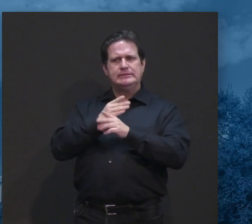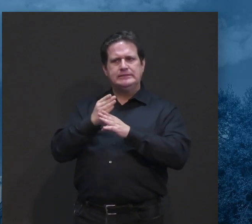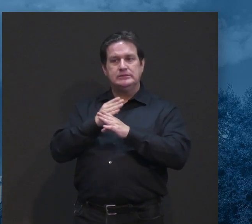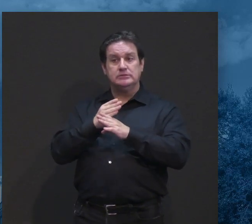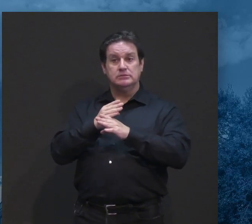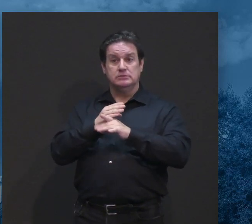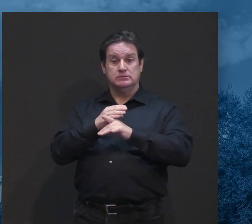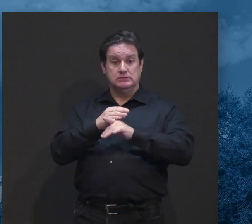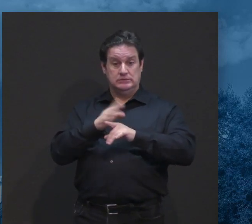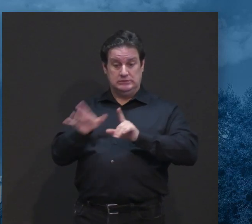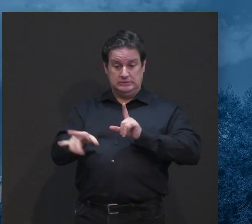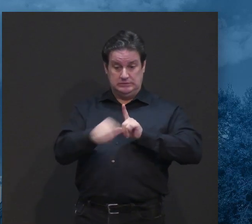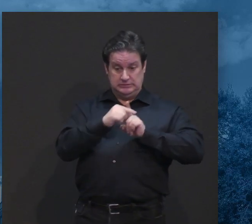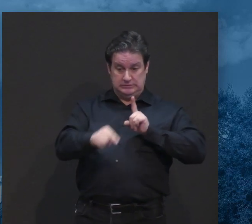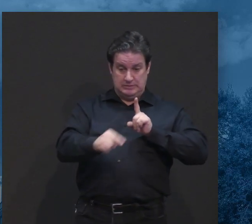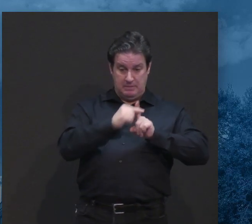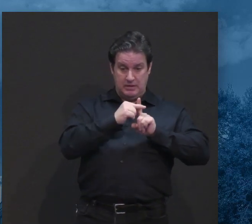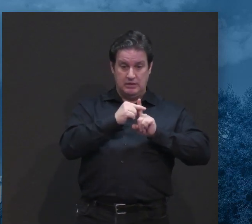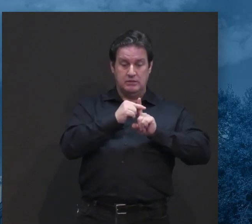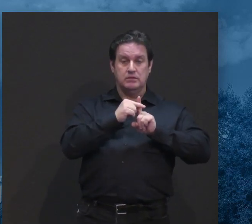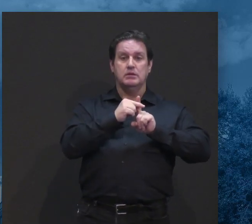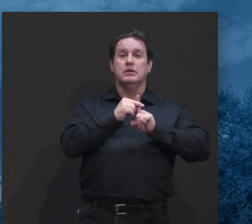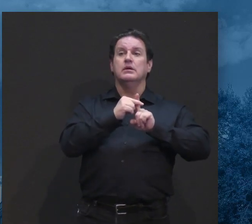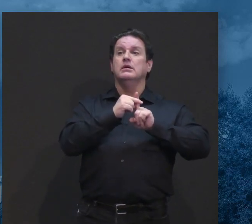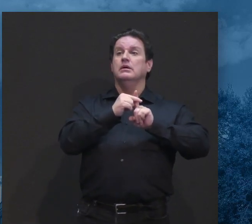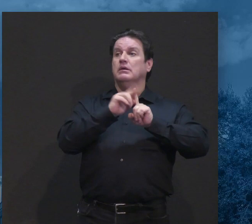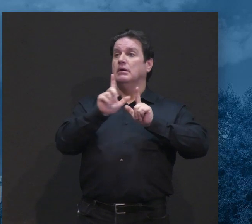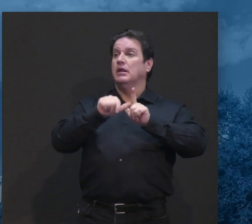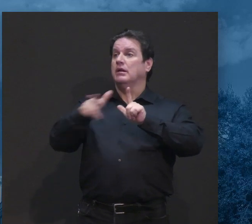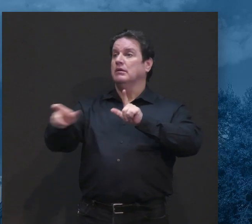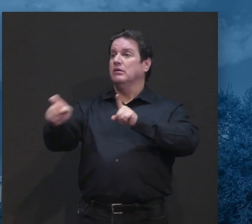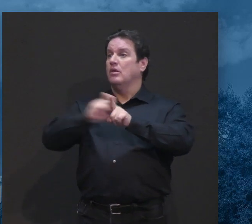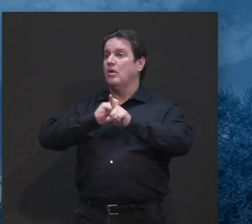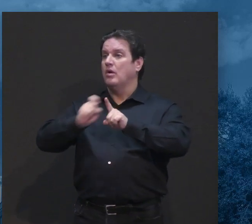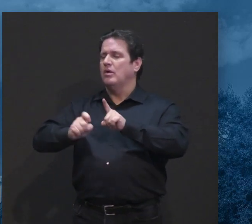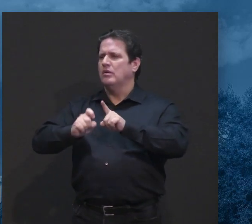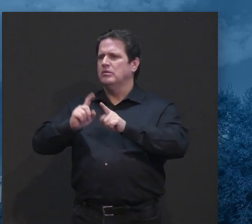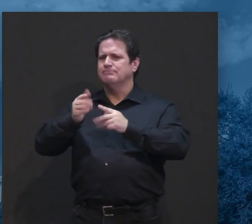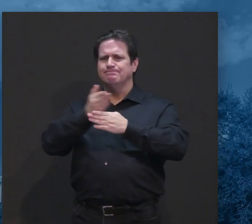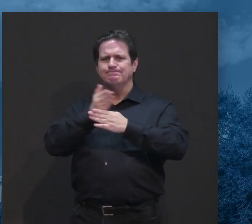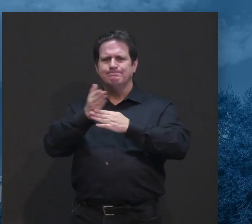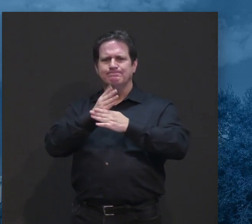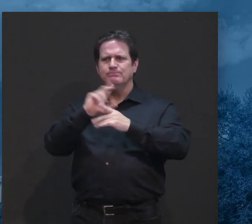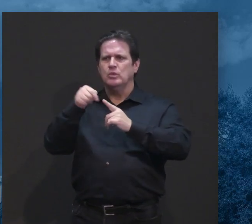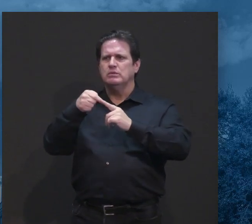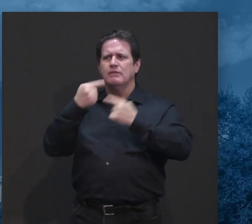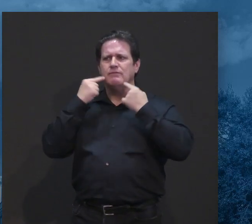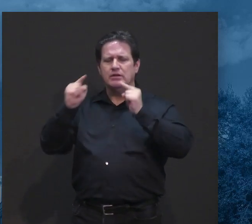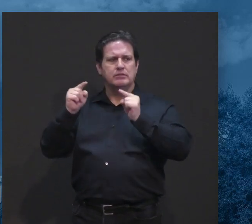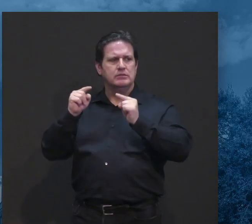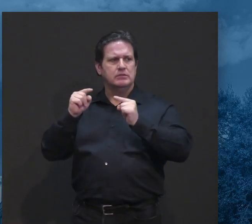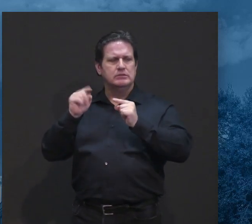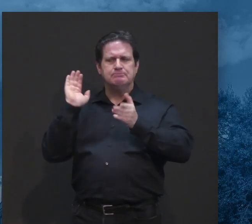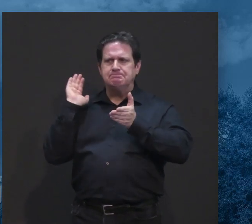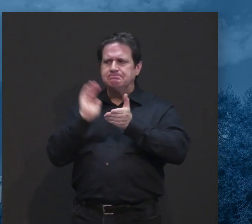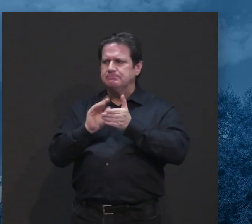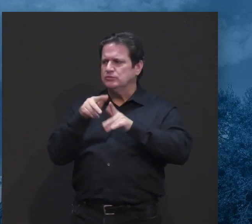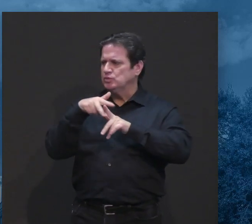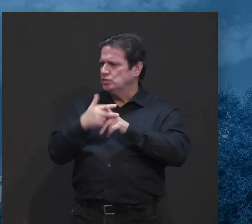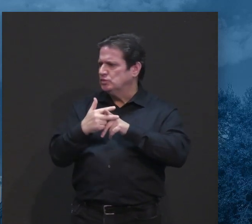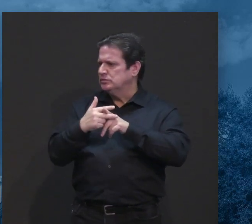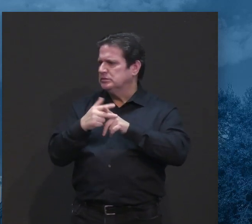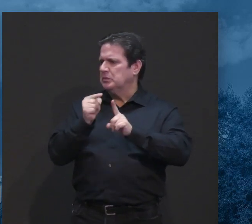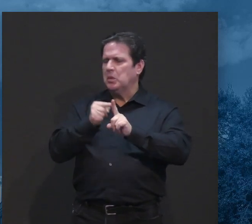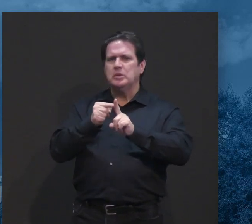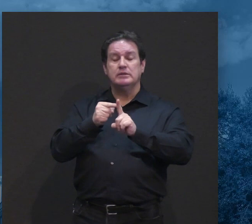time that someone's infected and you get to their contacts or you investigate them for it to be an effective mitigation tool? Is there a